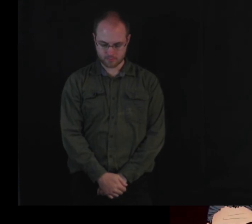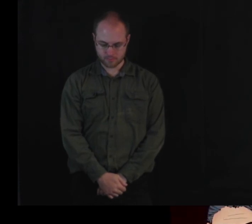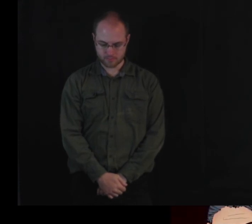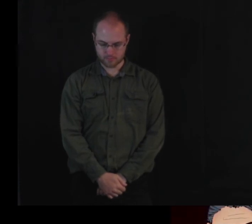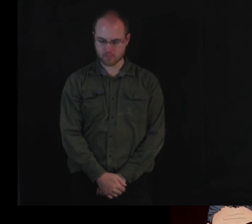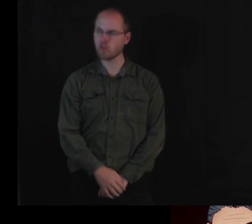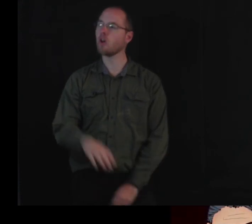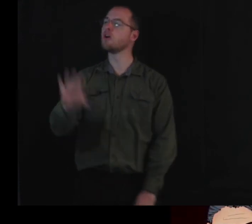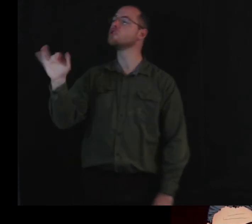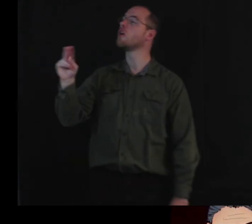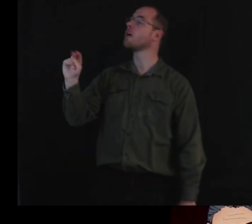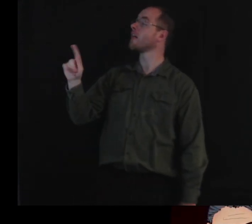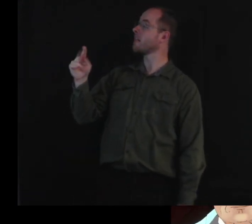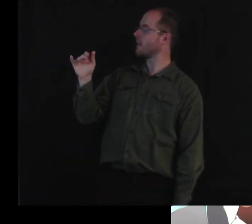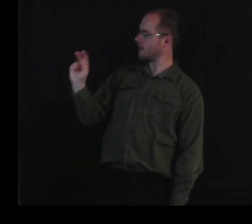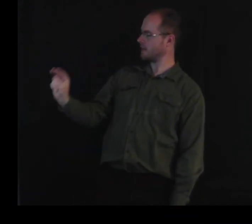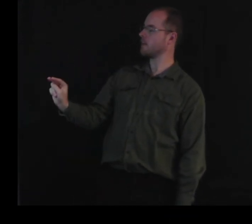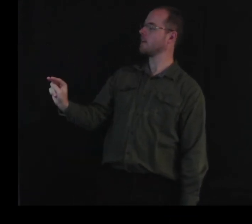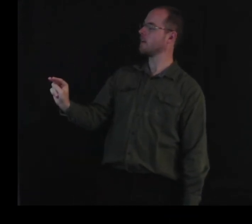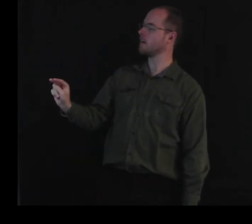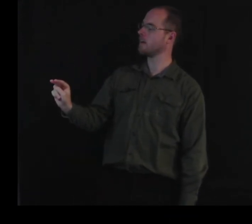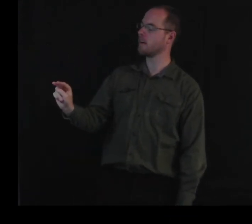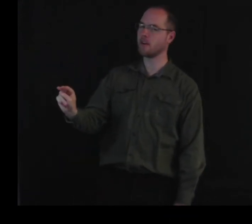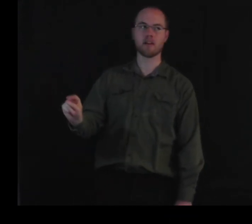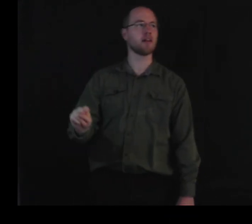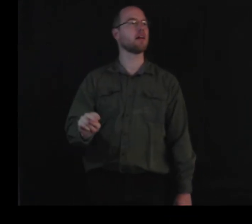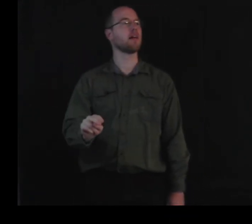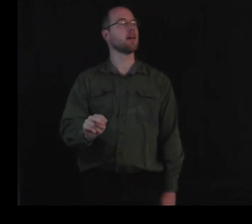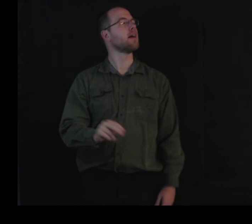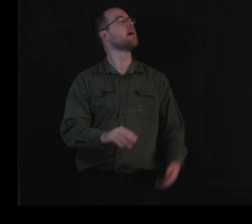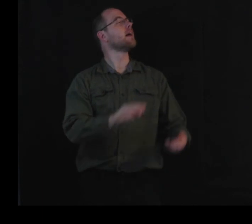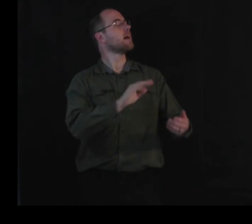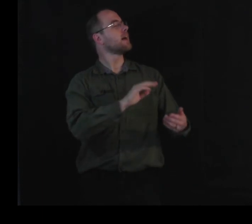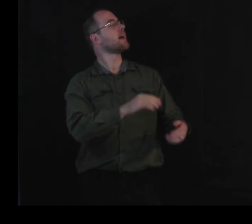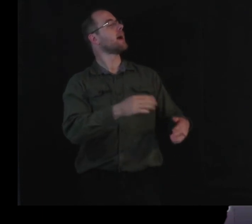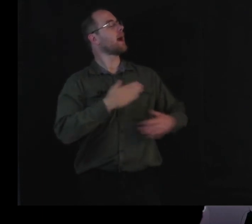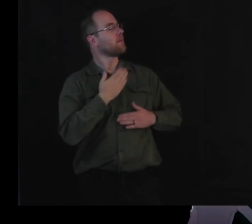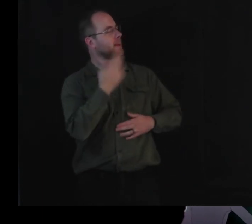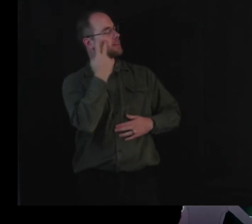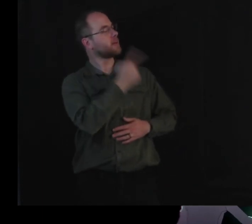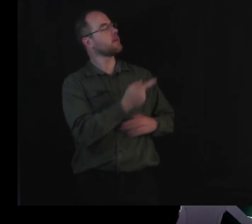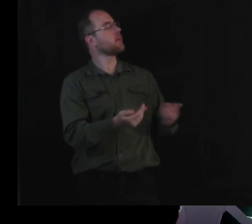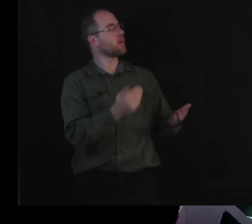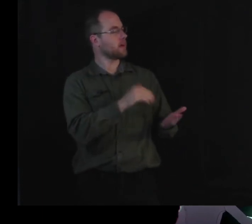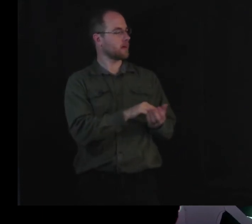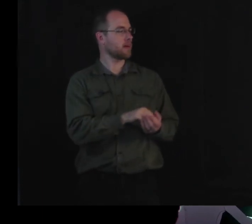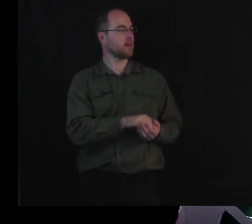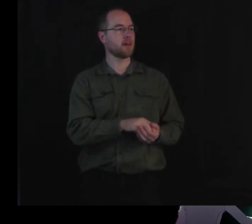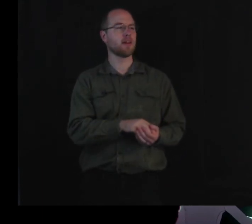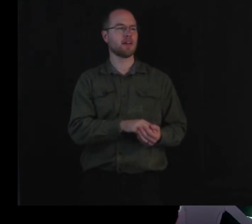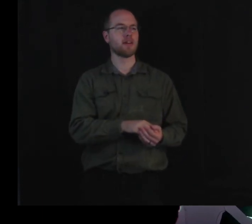Jonathan. A pleasure to see you again, Mr. Wick. A visit to the